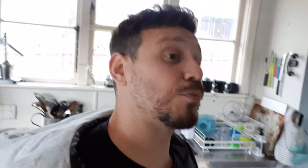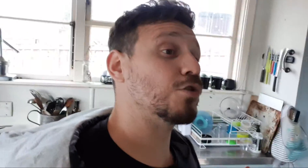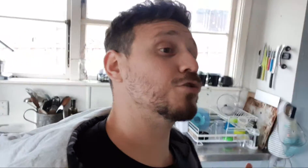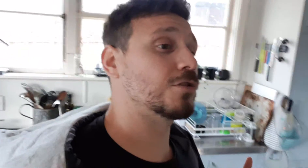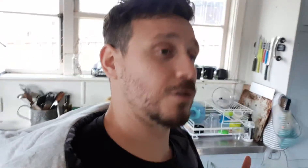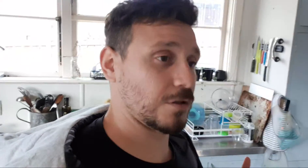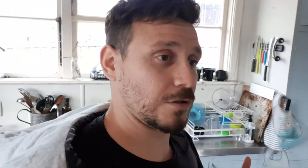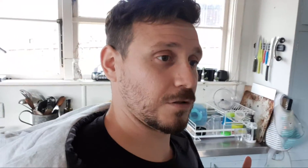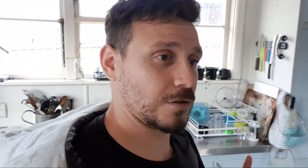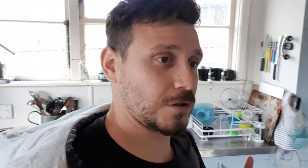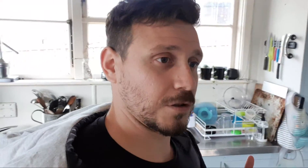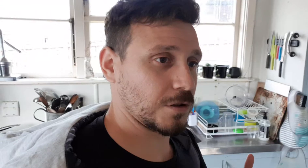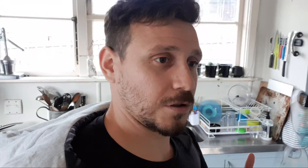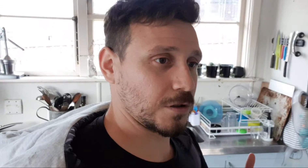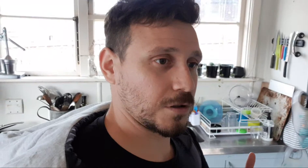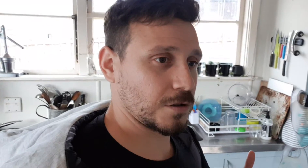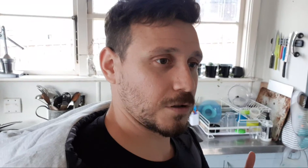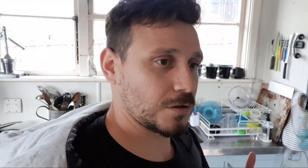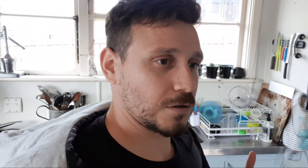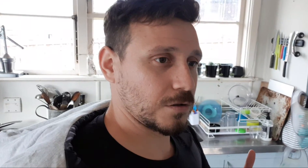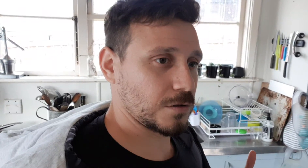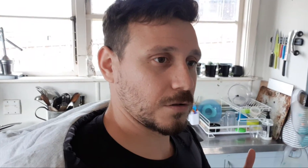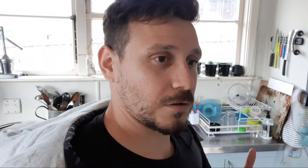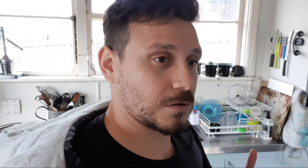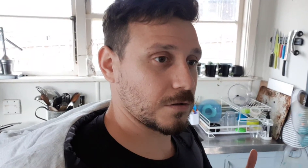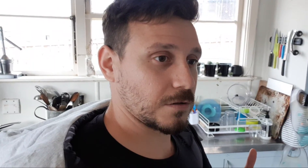about sports.